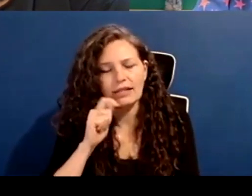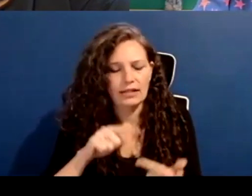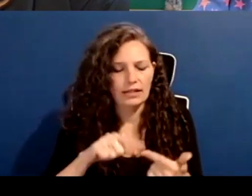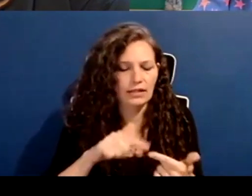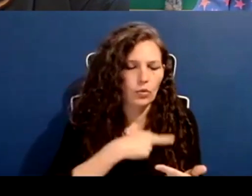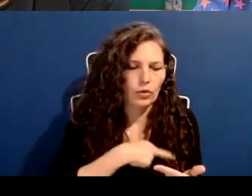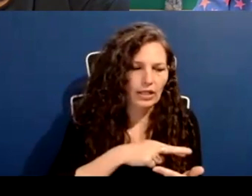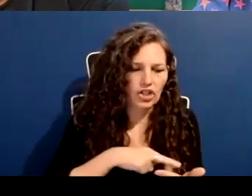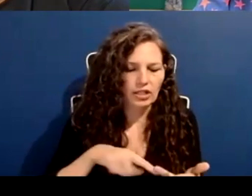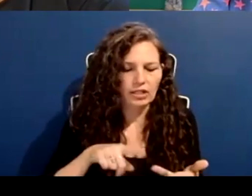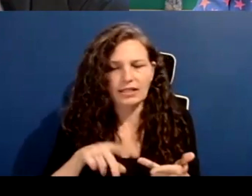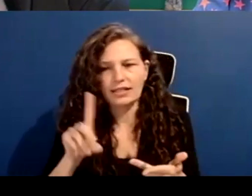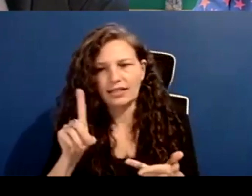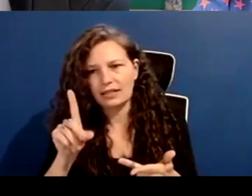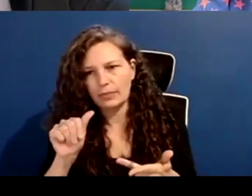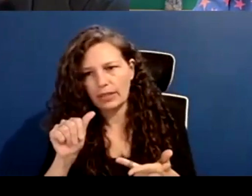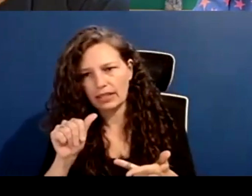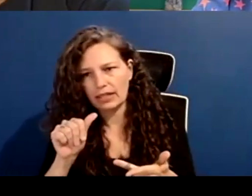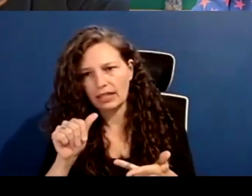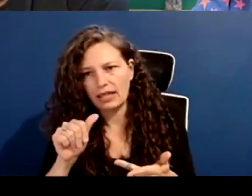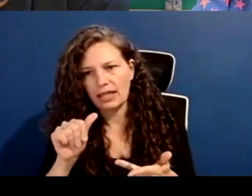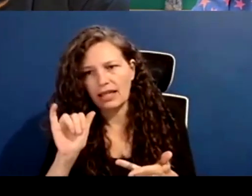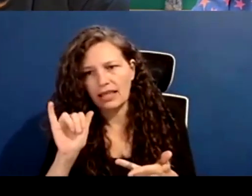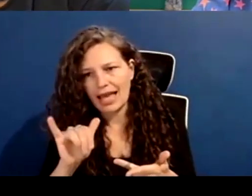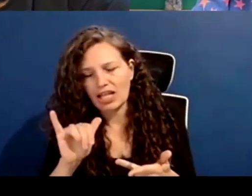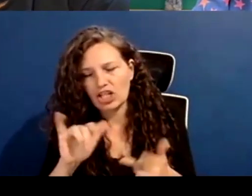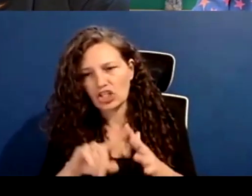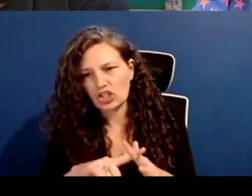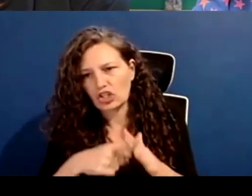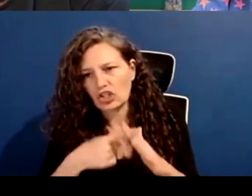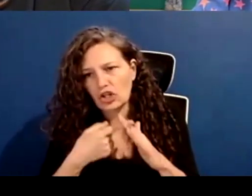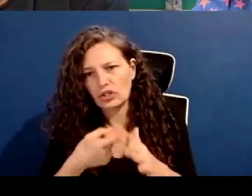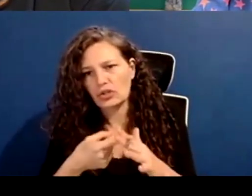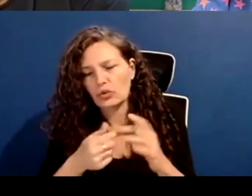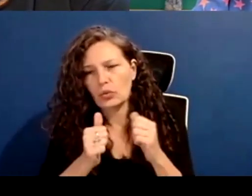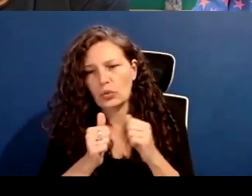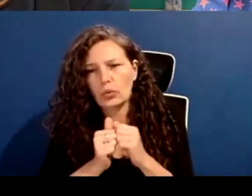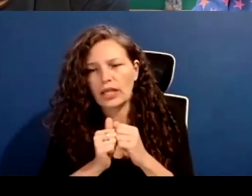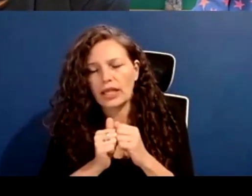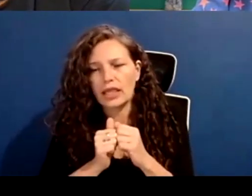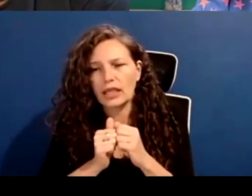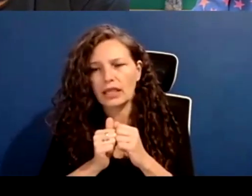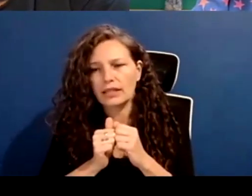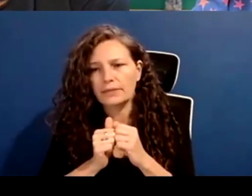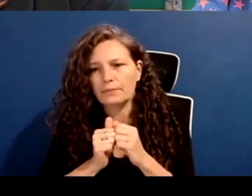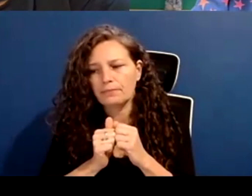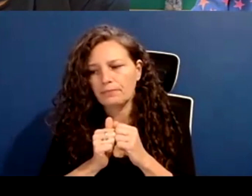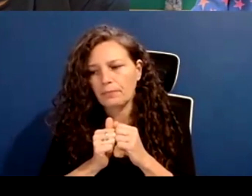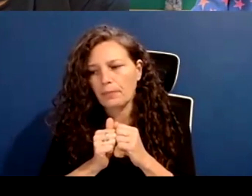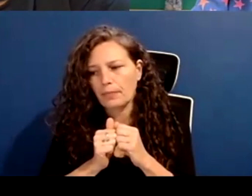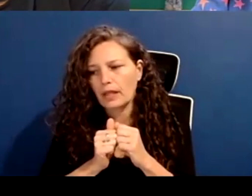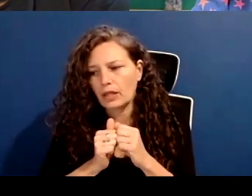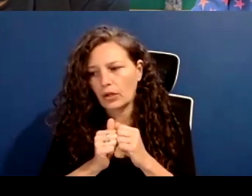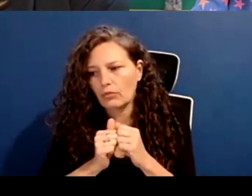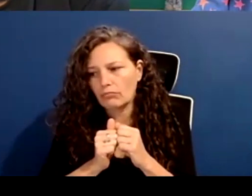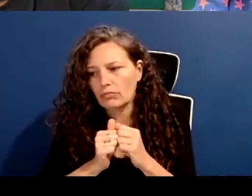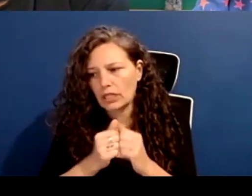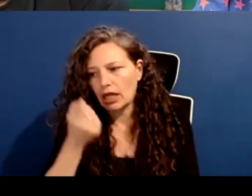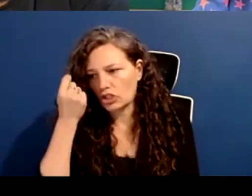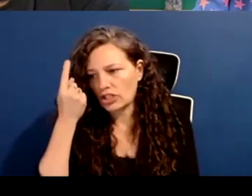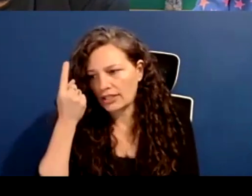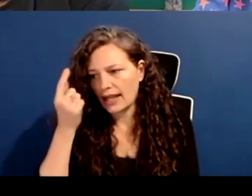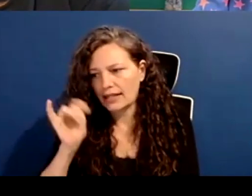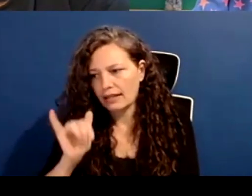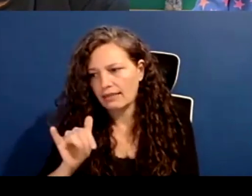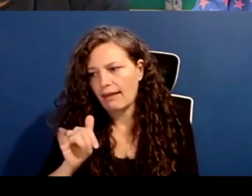and disability, a lot of that starts with the understanding that much of